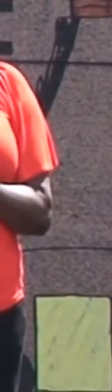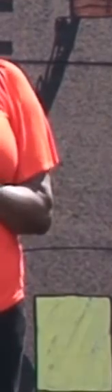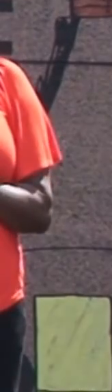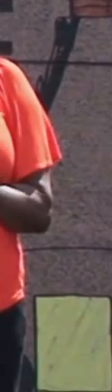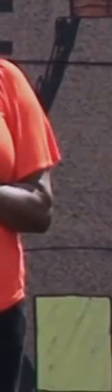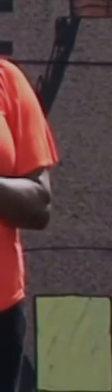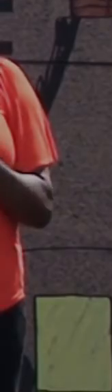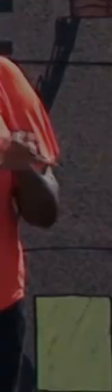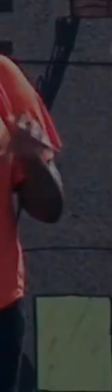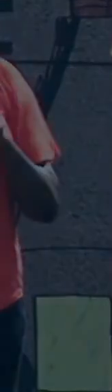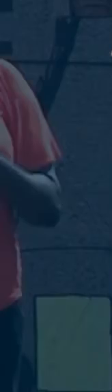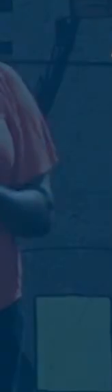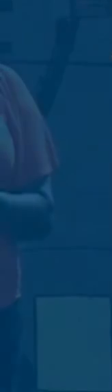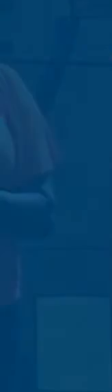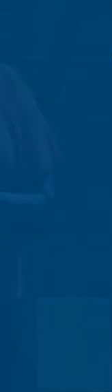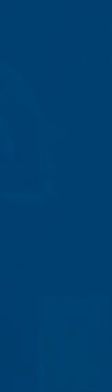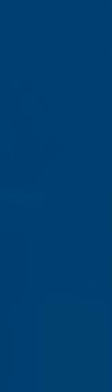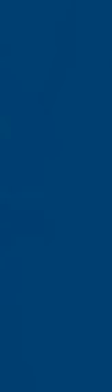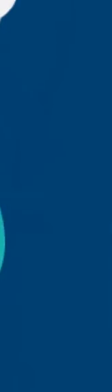politics. I applaud you.